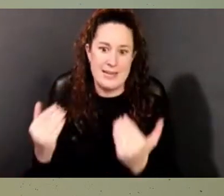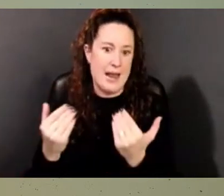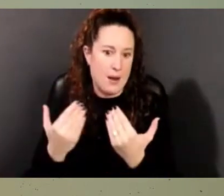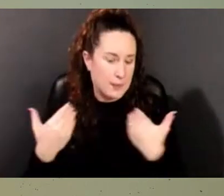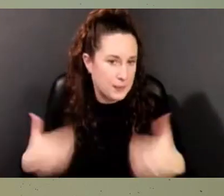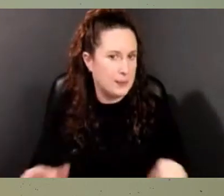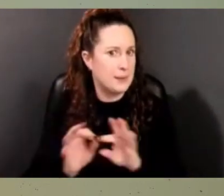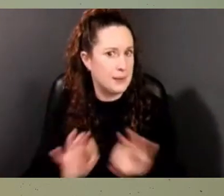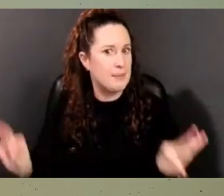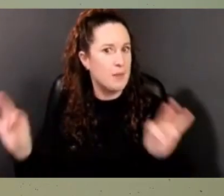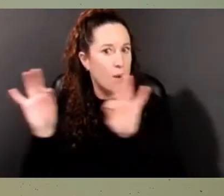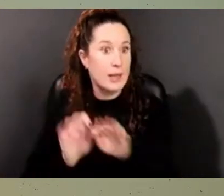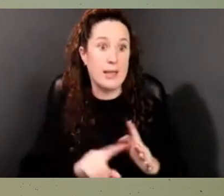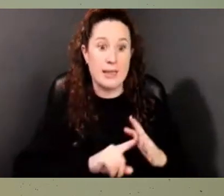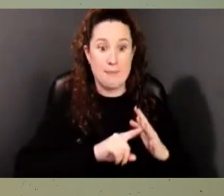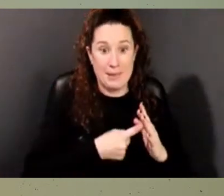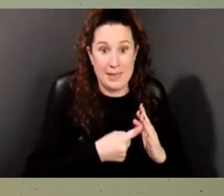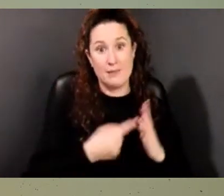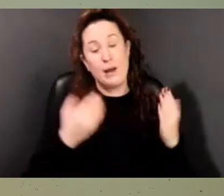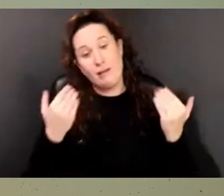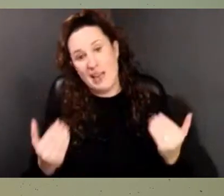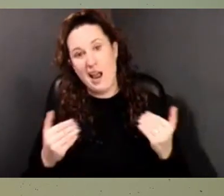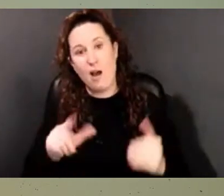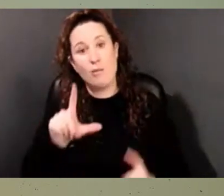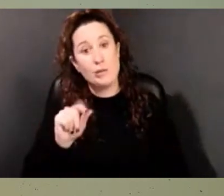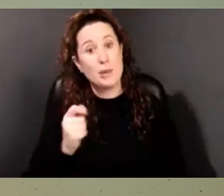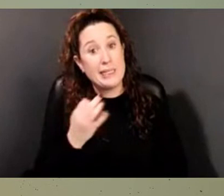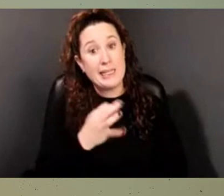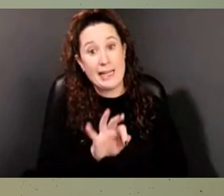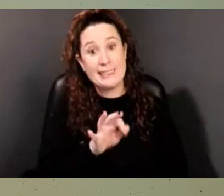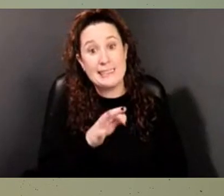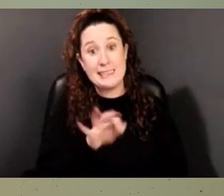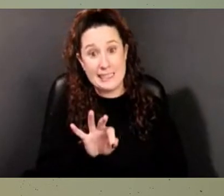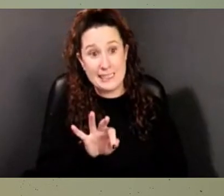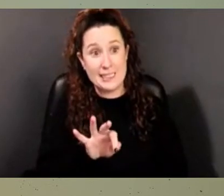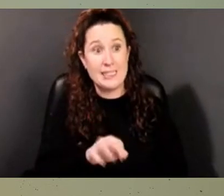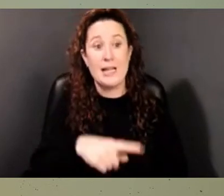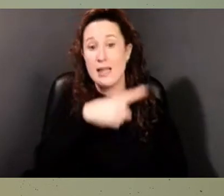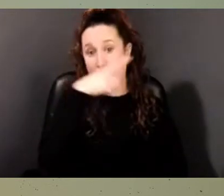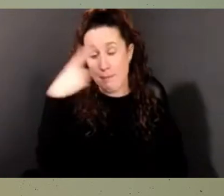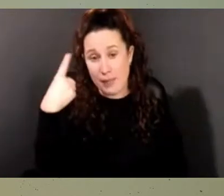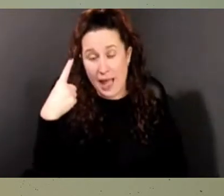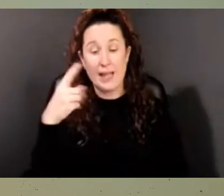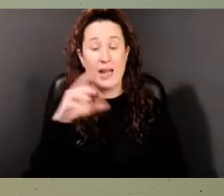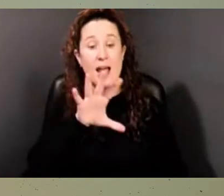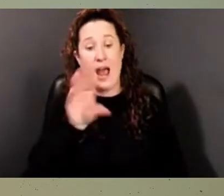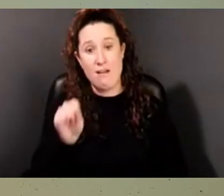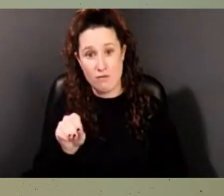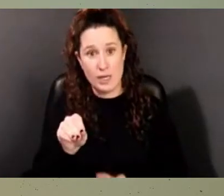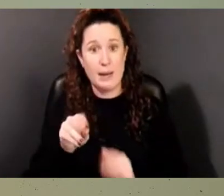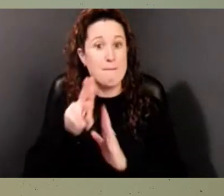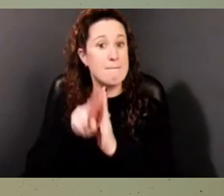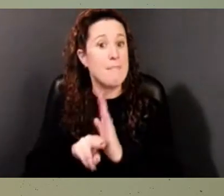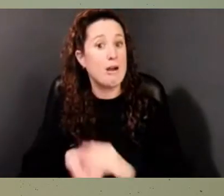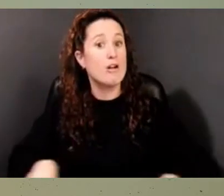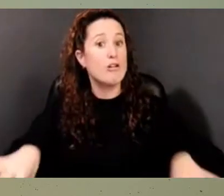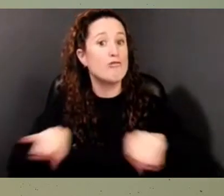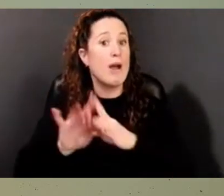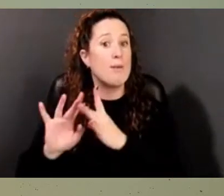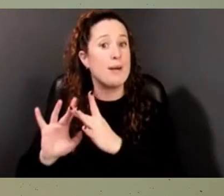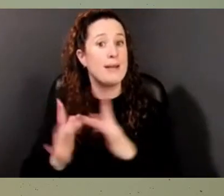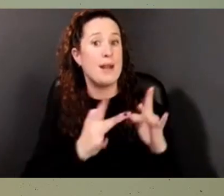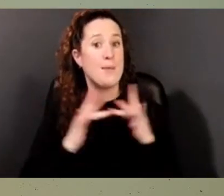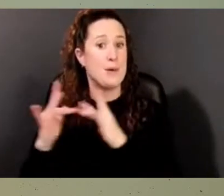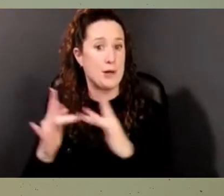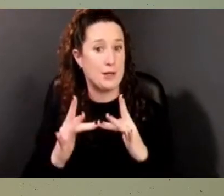this, kind of now in 2019, was the African Burial Ground Network. The idea, folks had to recognize that